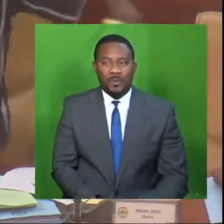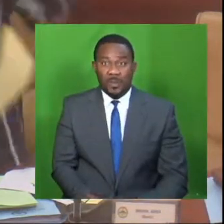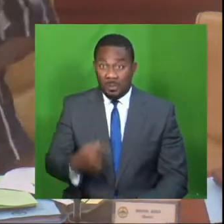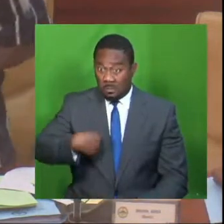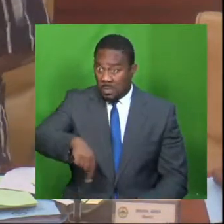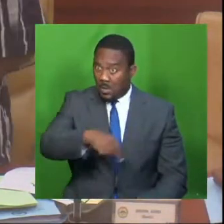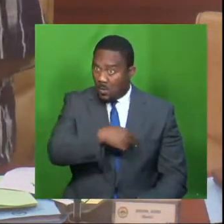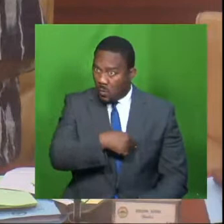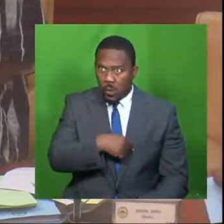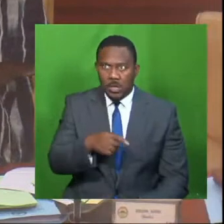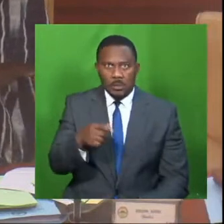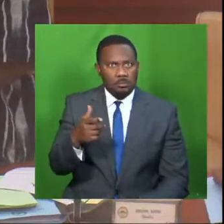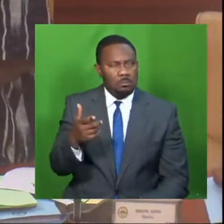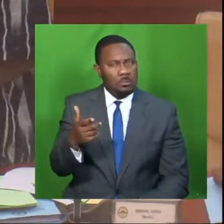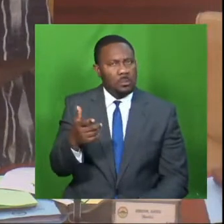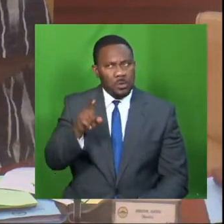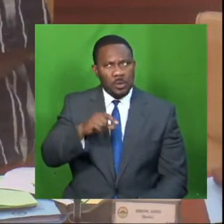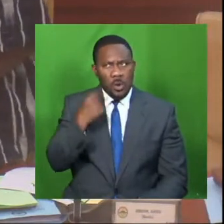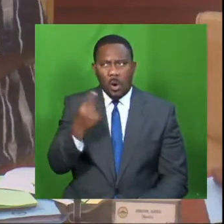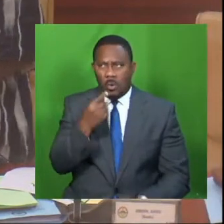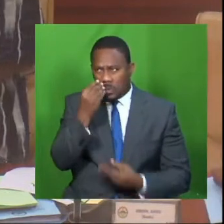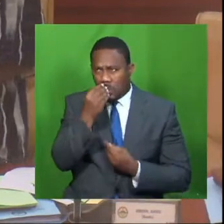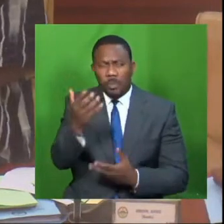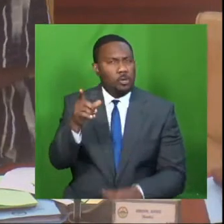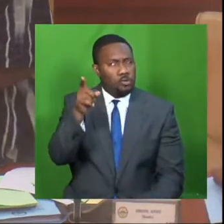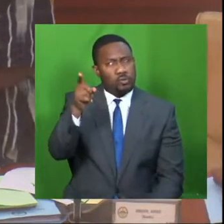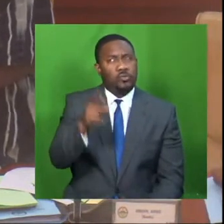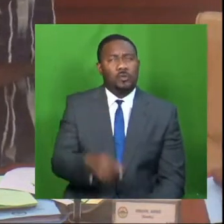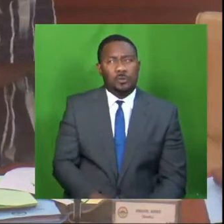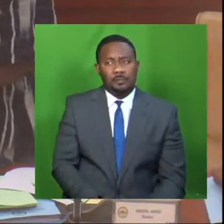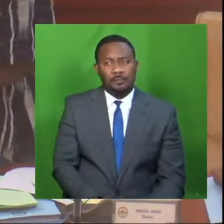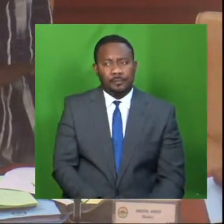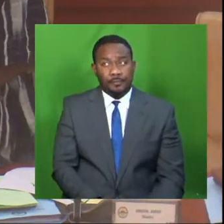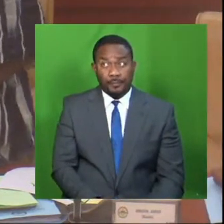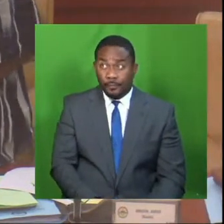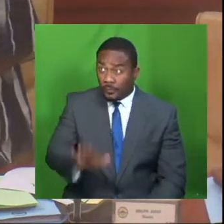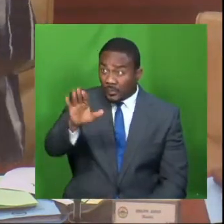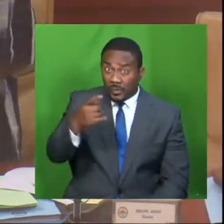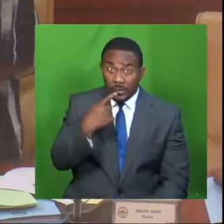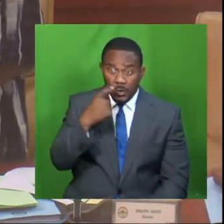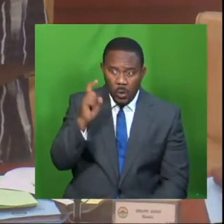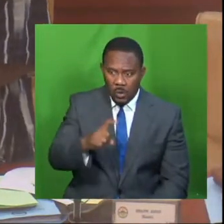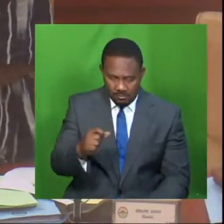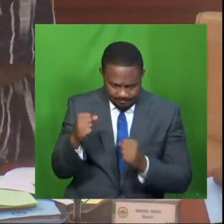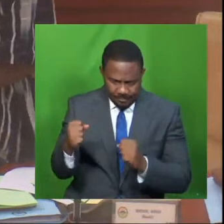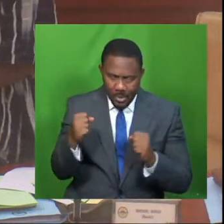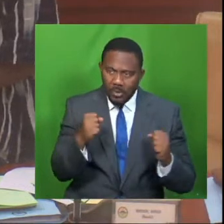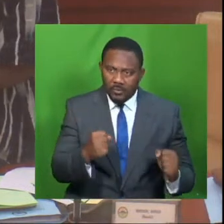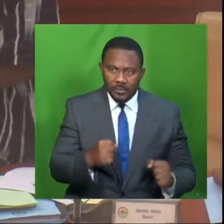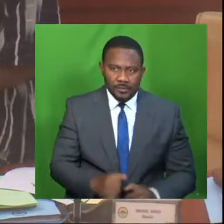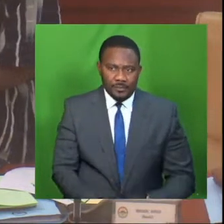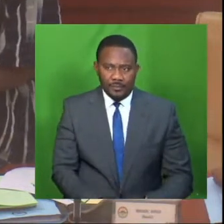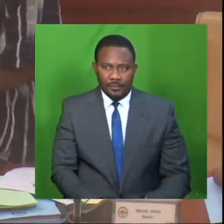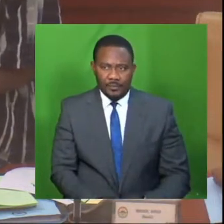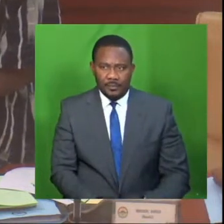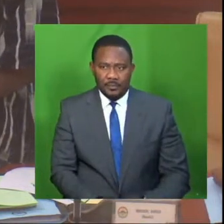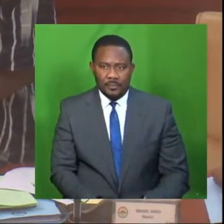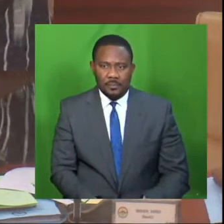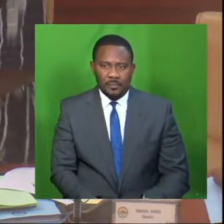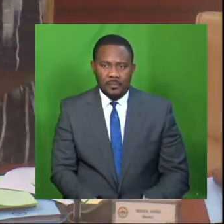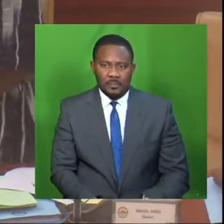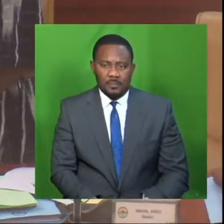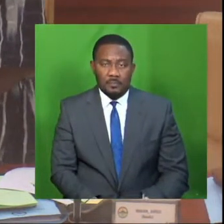business statement. And Mr. Speaker, if we allow business to go that way, you sit in the chair